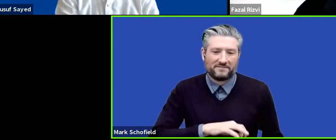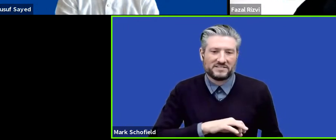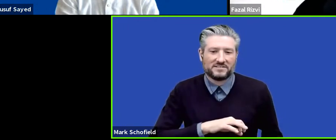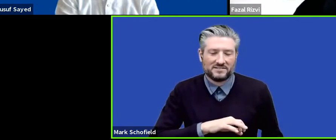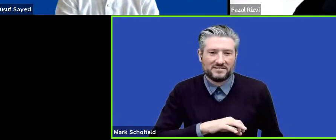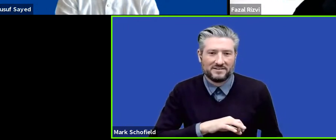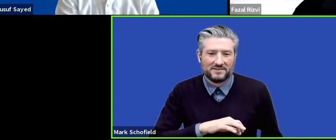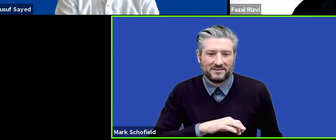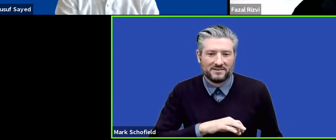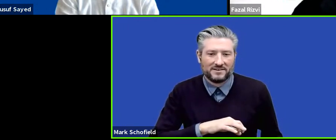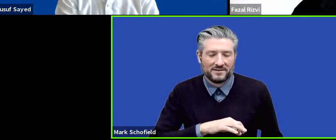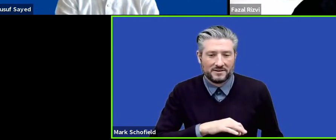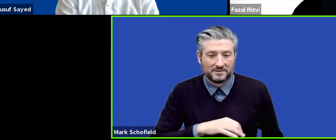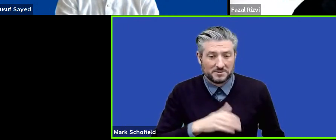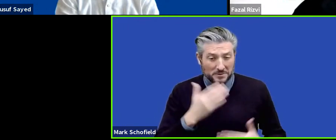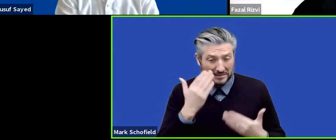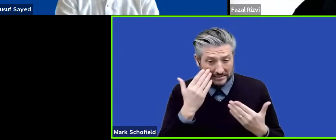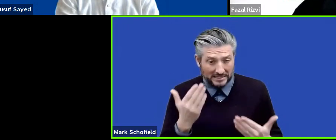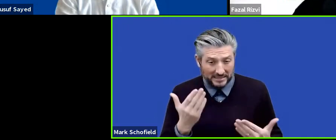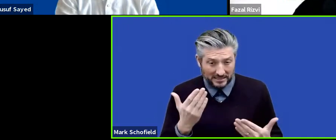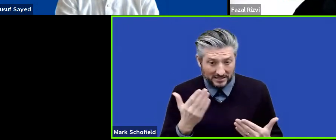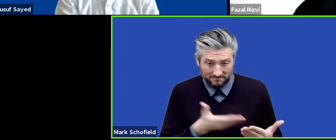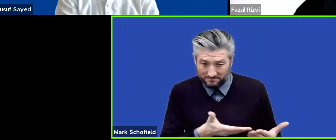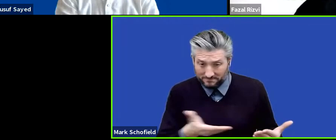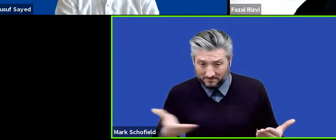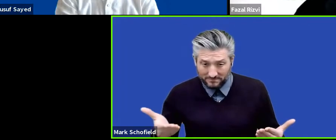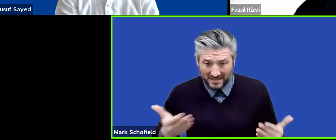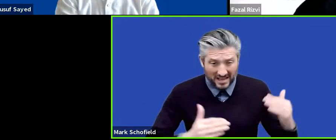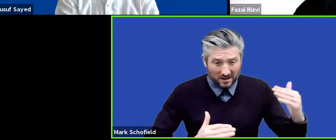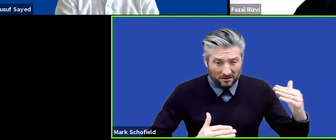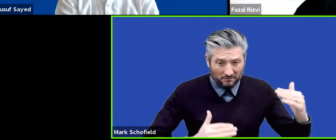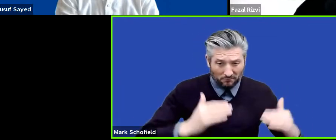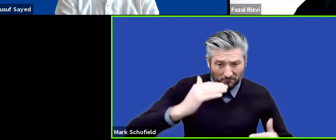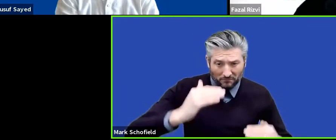disparities are not only just beginning to become clearer